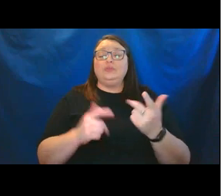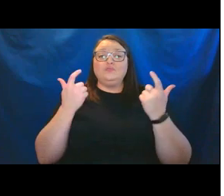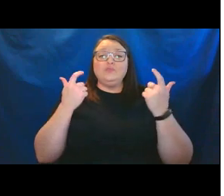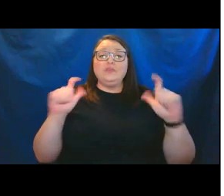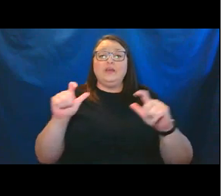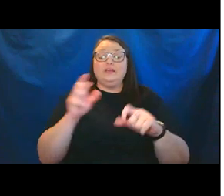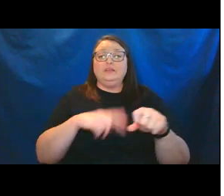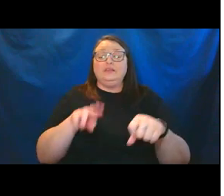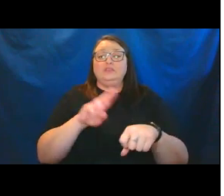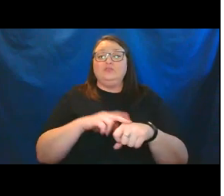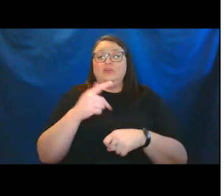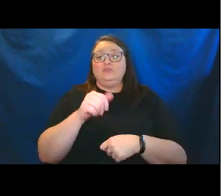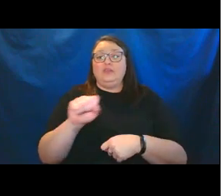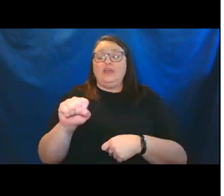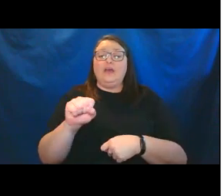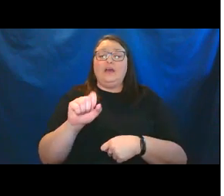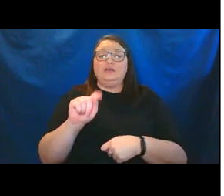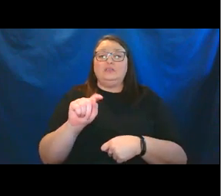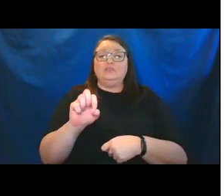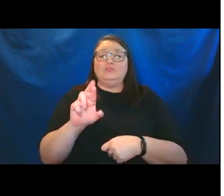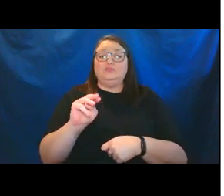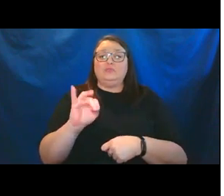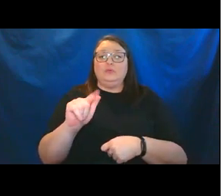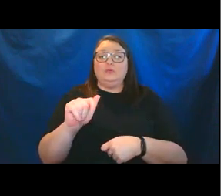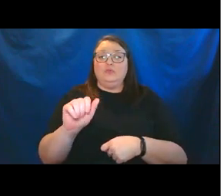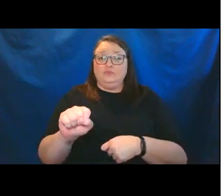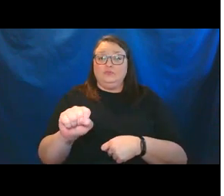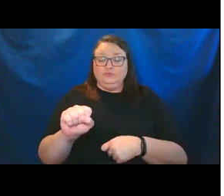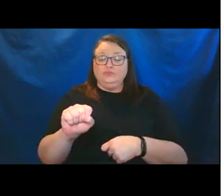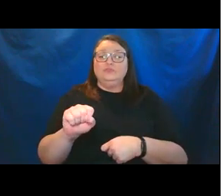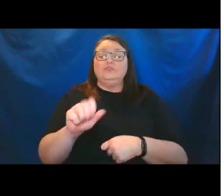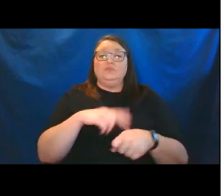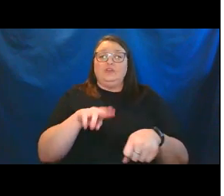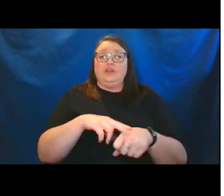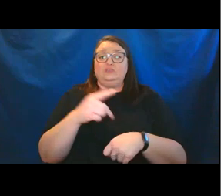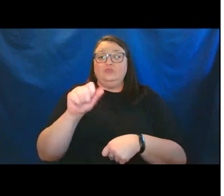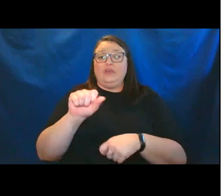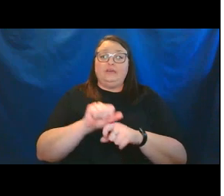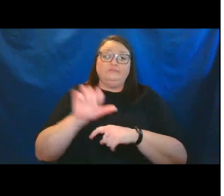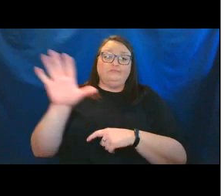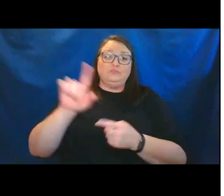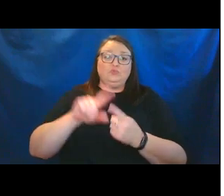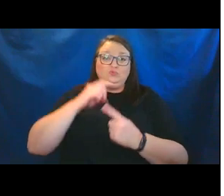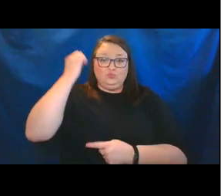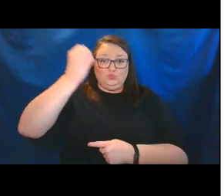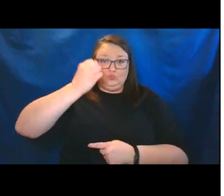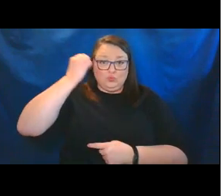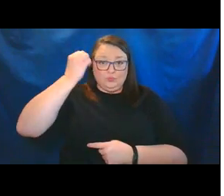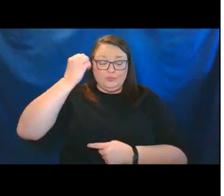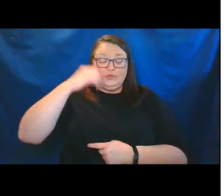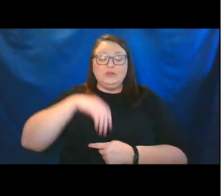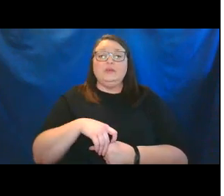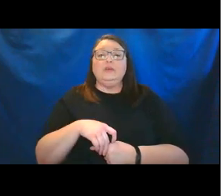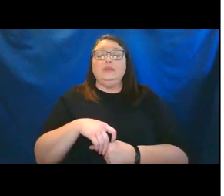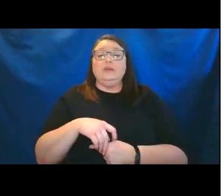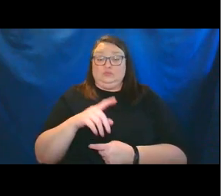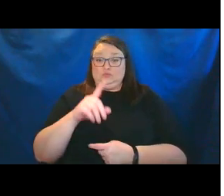natural gas terminals to ship natural gas to Europe. So we're not only in a